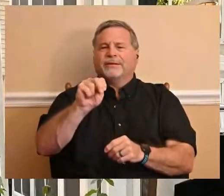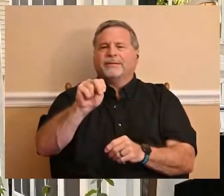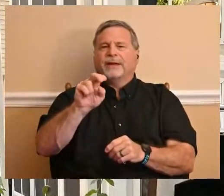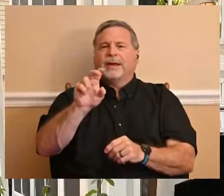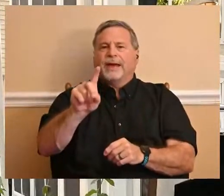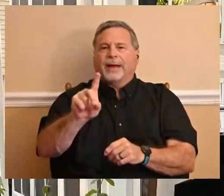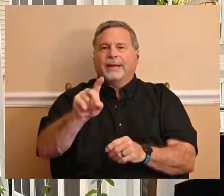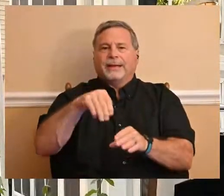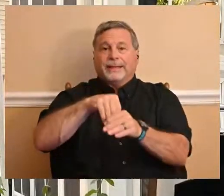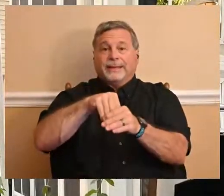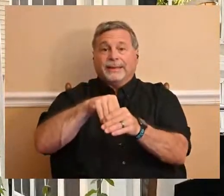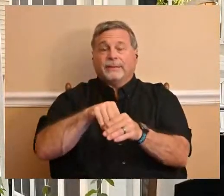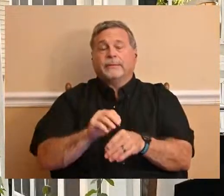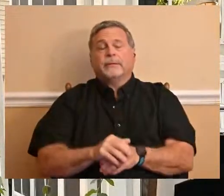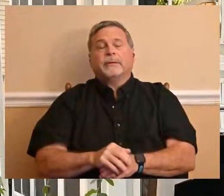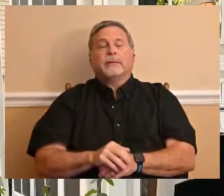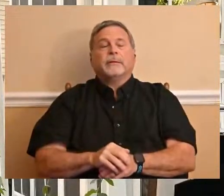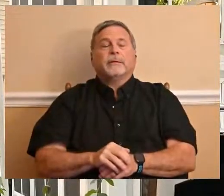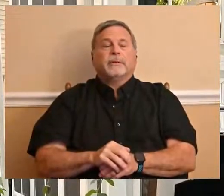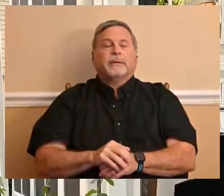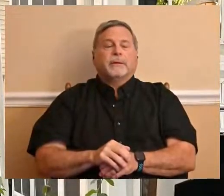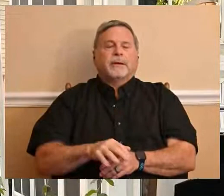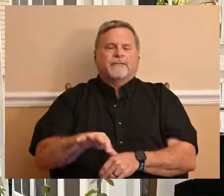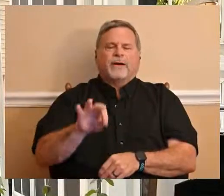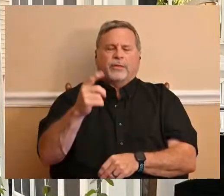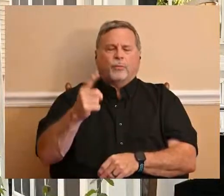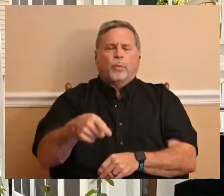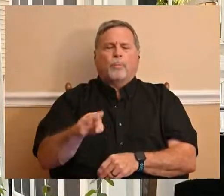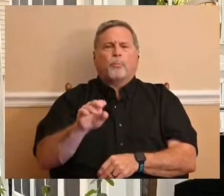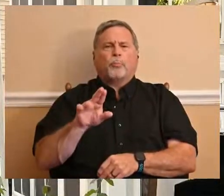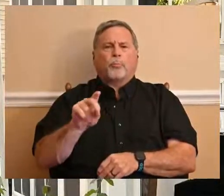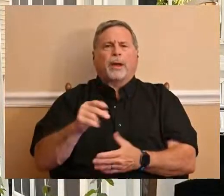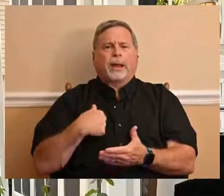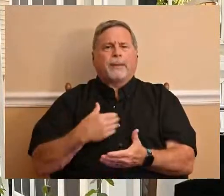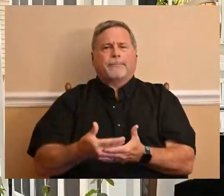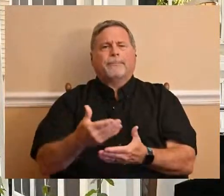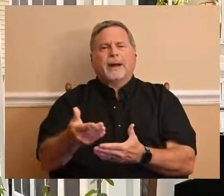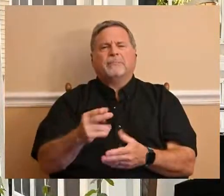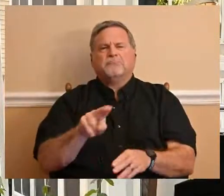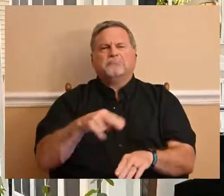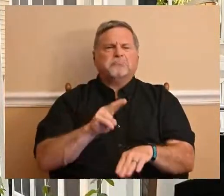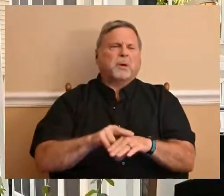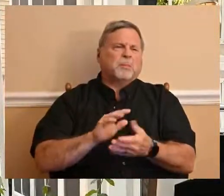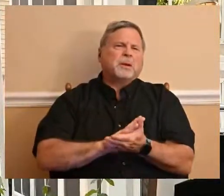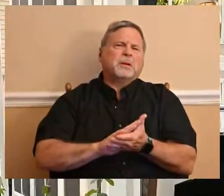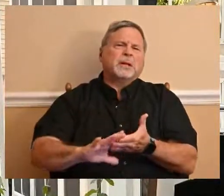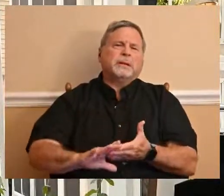of it. I find this one particular brand that I buy is usually pretty clean.